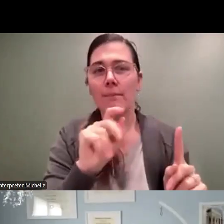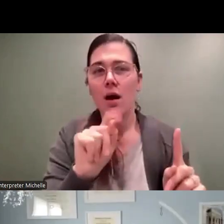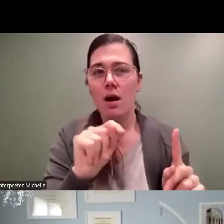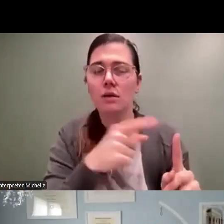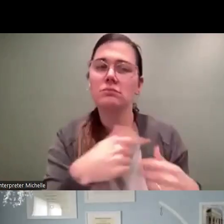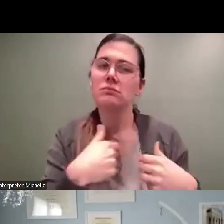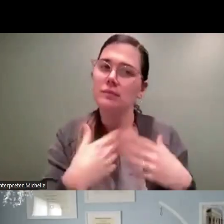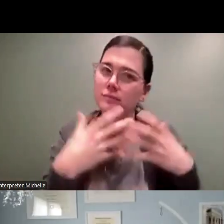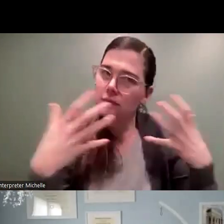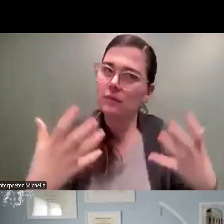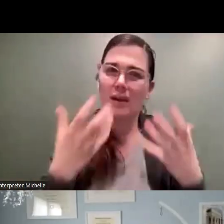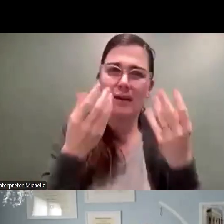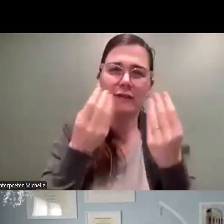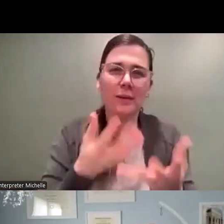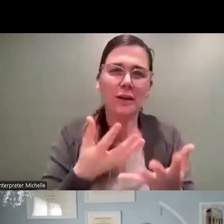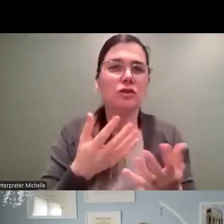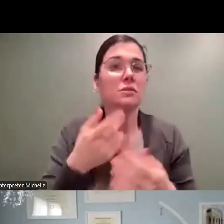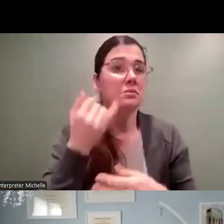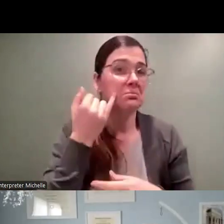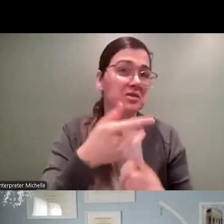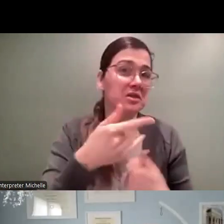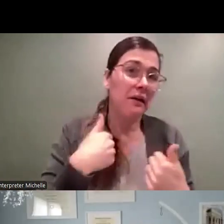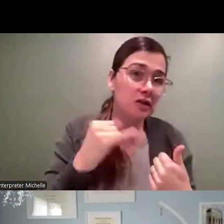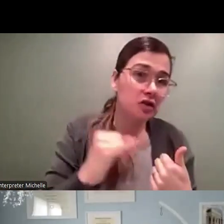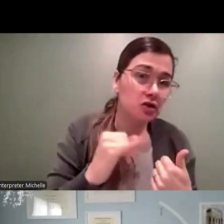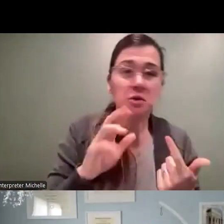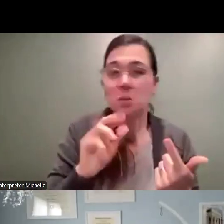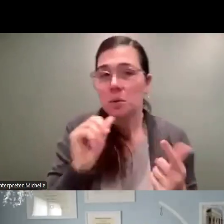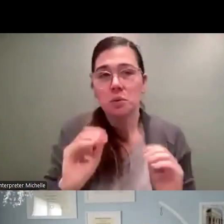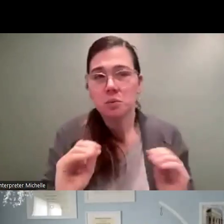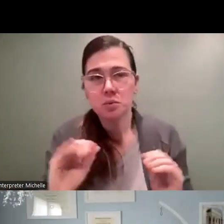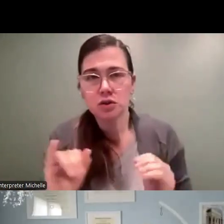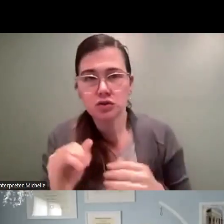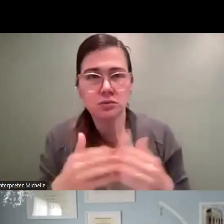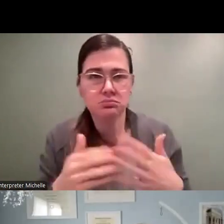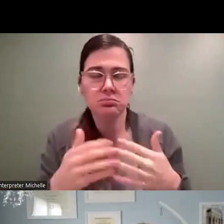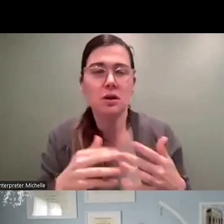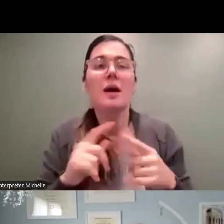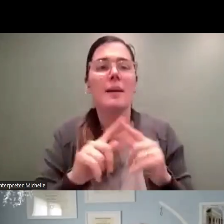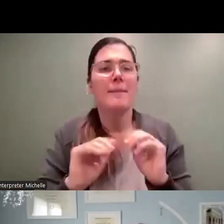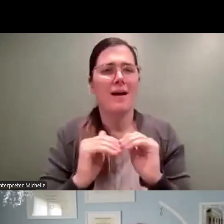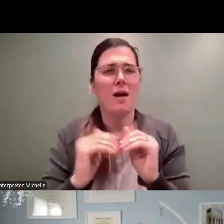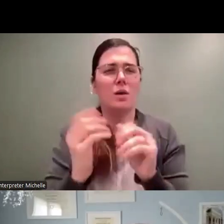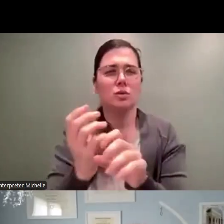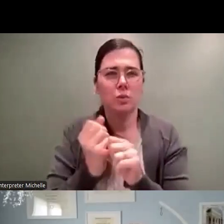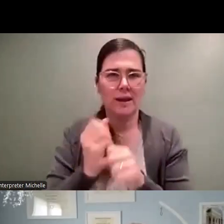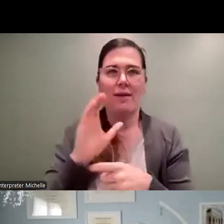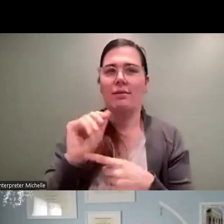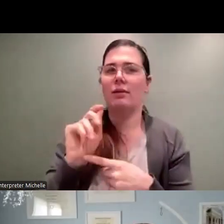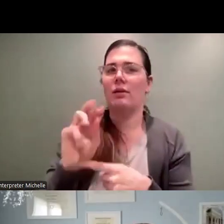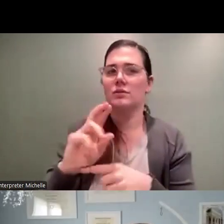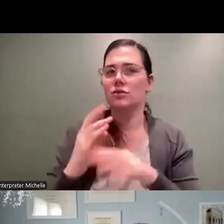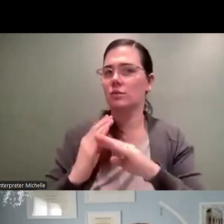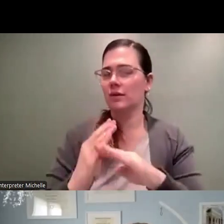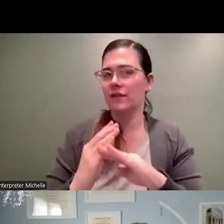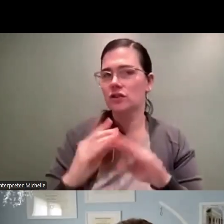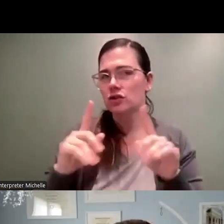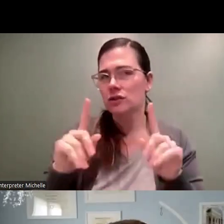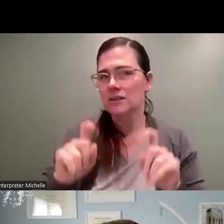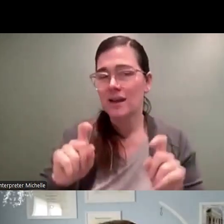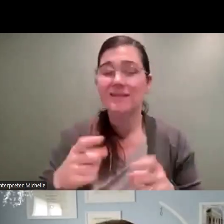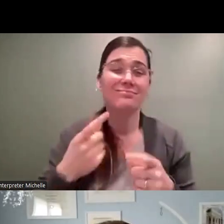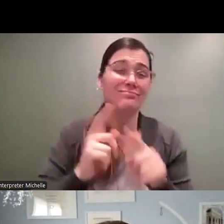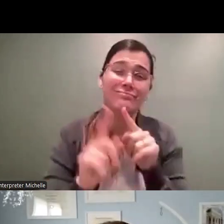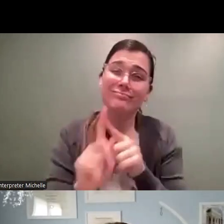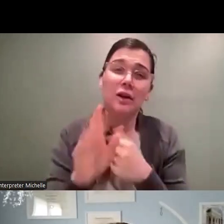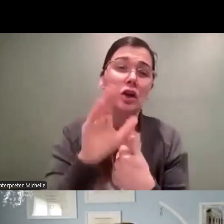information about whether you're uninsured or underinsured, obtain cancer prevention tests, be it, we're talking about cervical